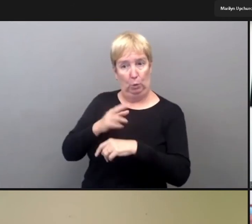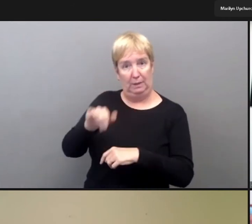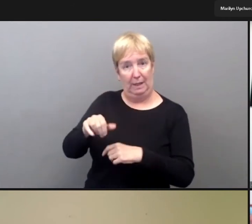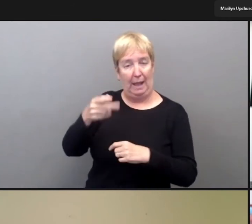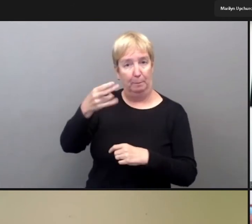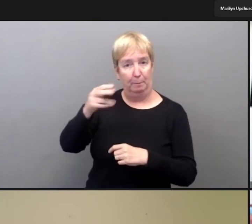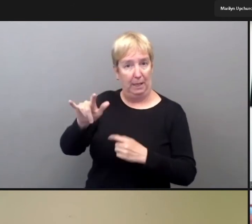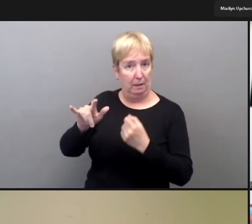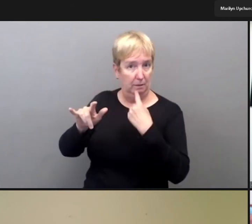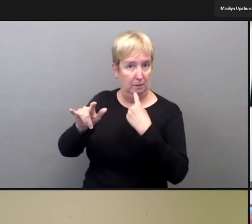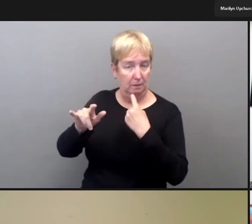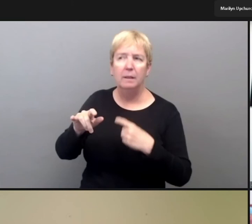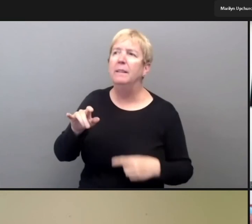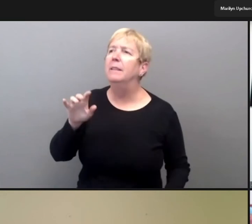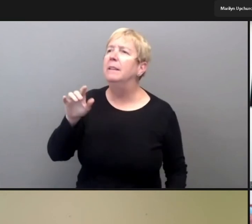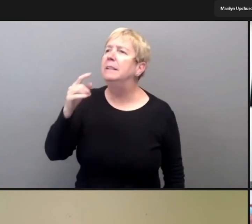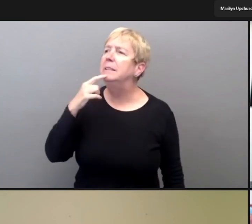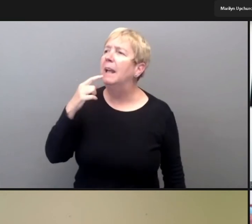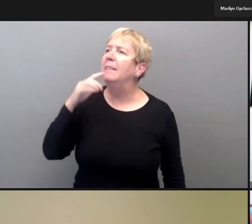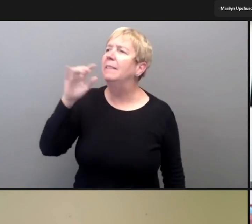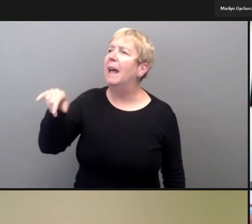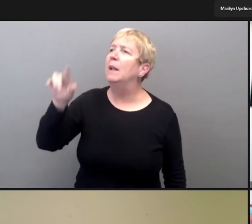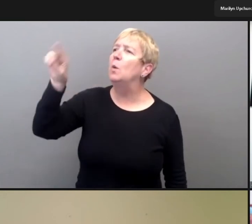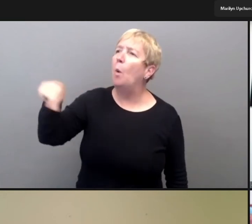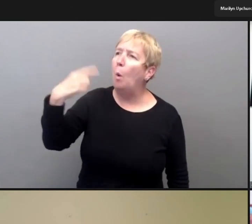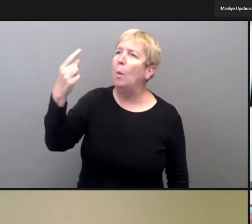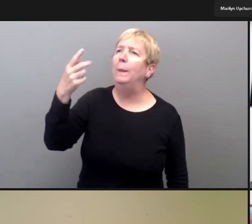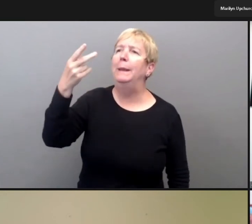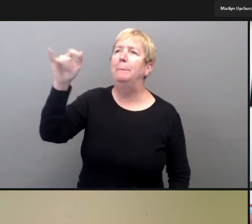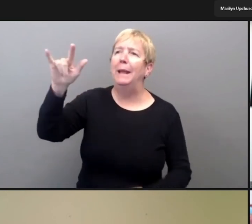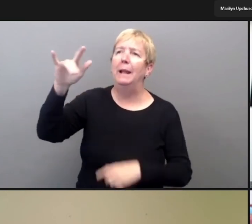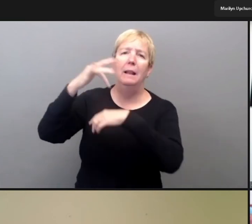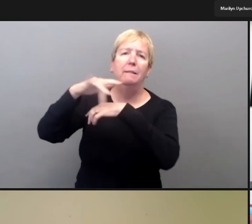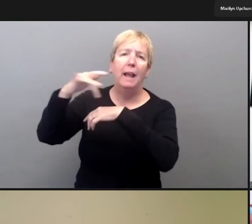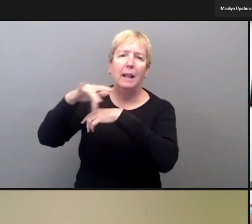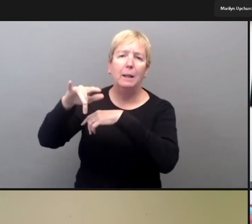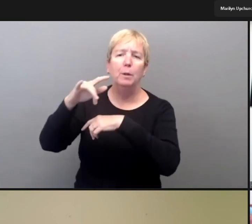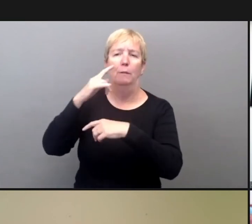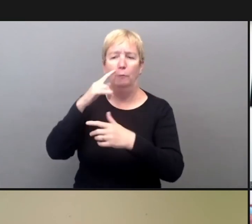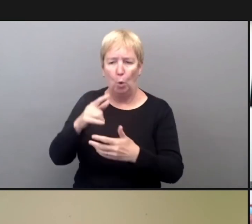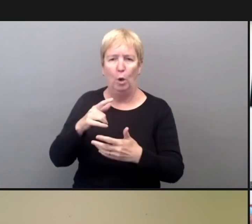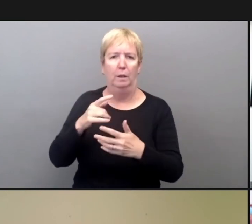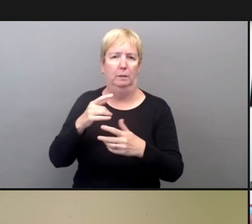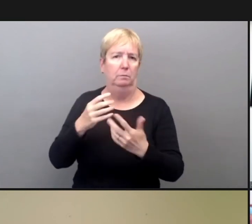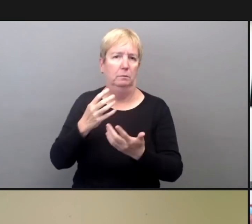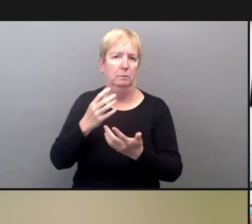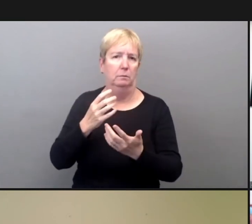to be the only pill used to treat COVID. Is that true? Thank you.